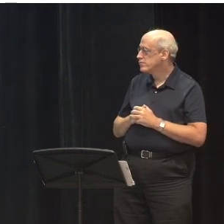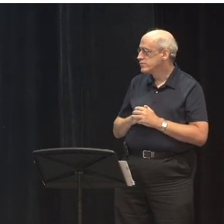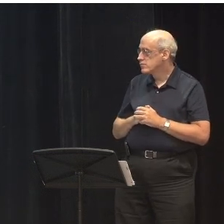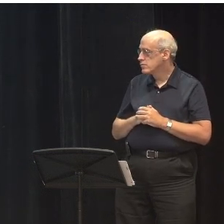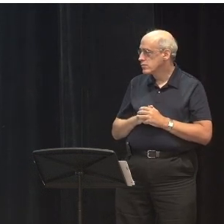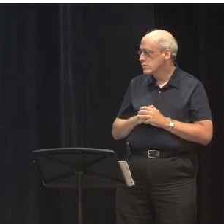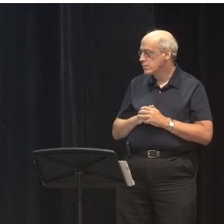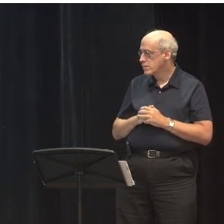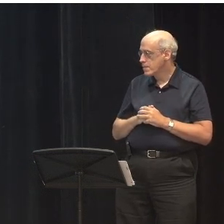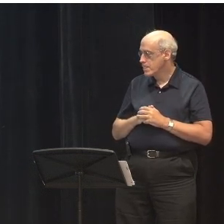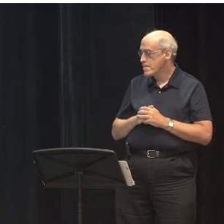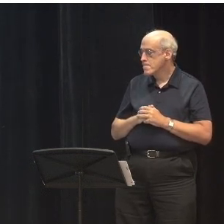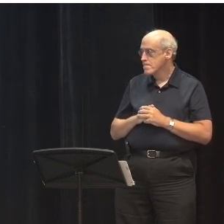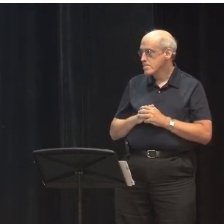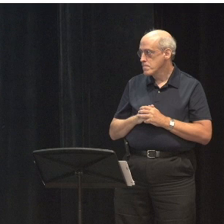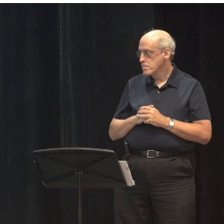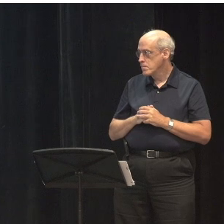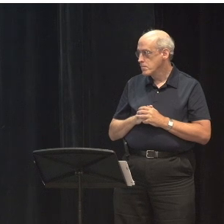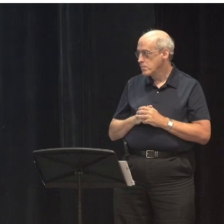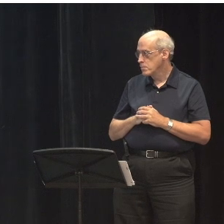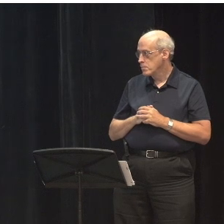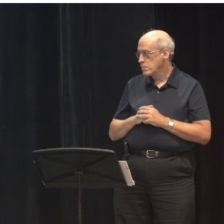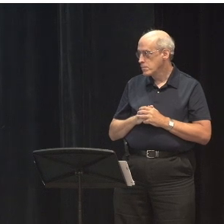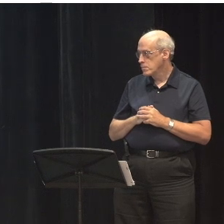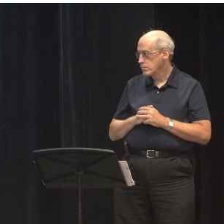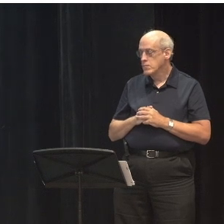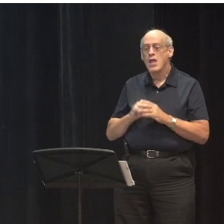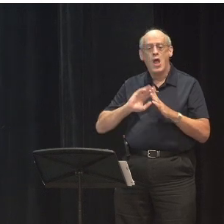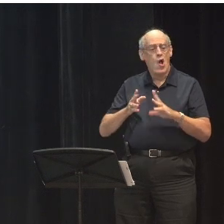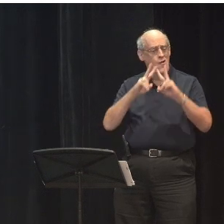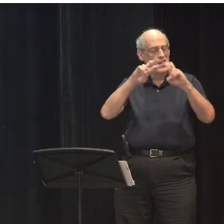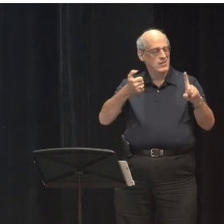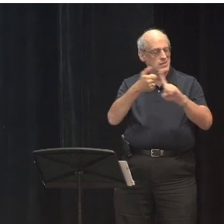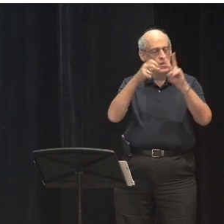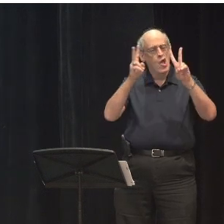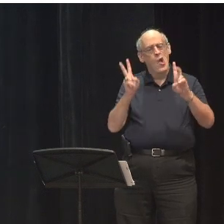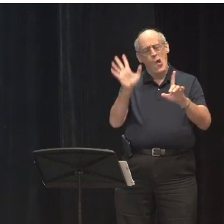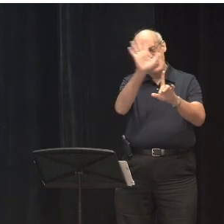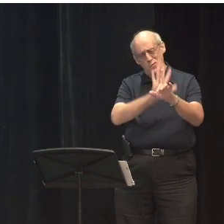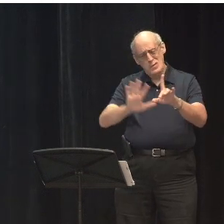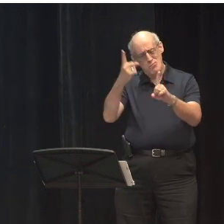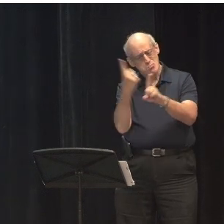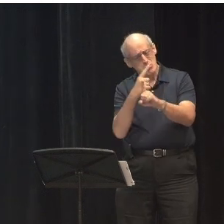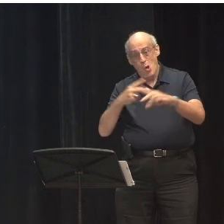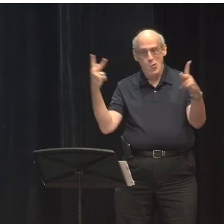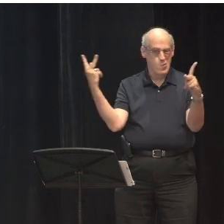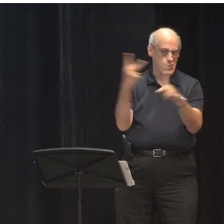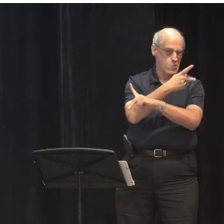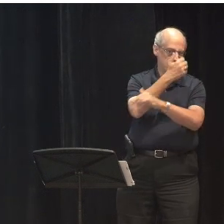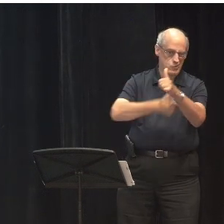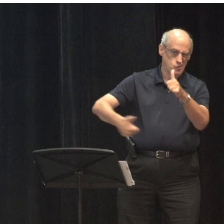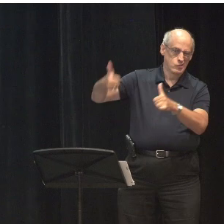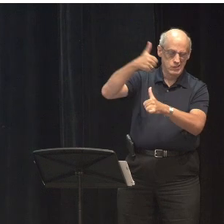Construction, I would say that our analysis was what we call reasonable worst case. And so it's looking